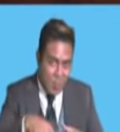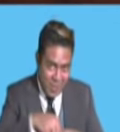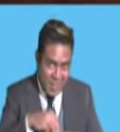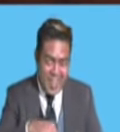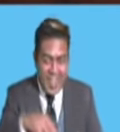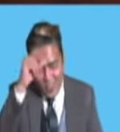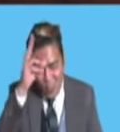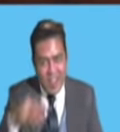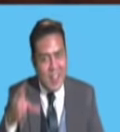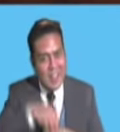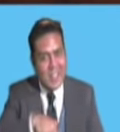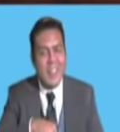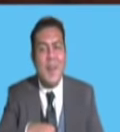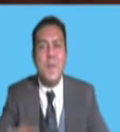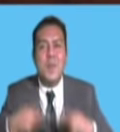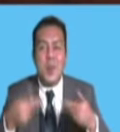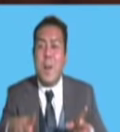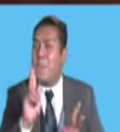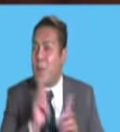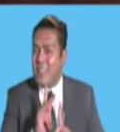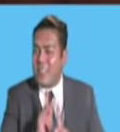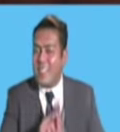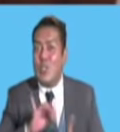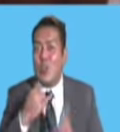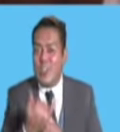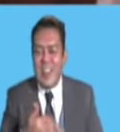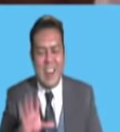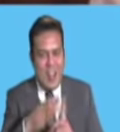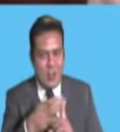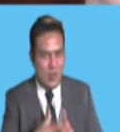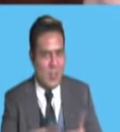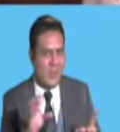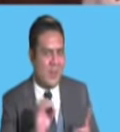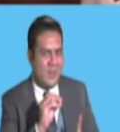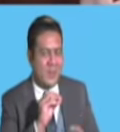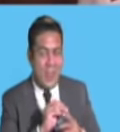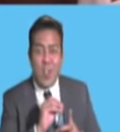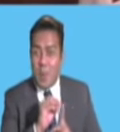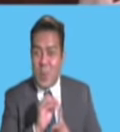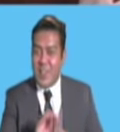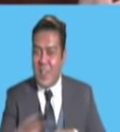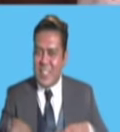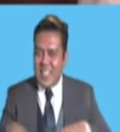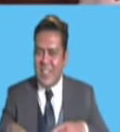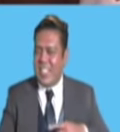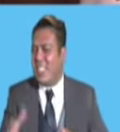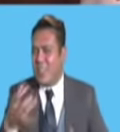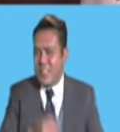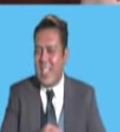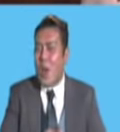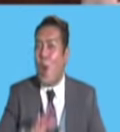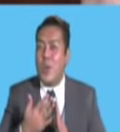and promoting political, economic, and social-cultural development. The objective of these activities is to reinforce